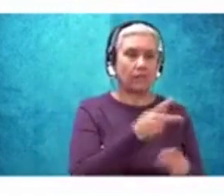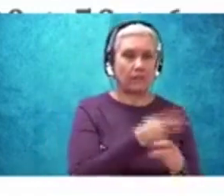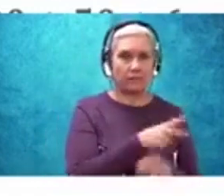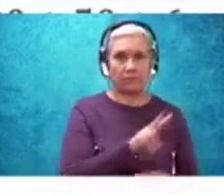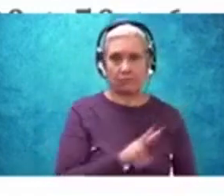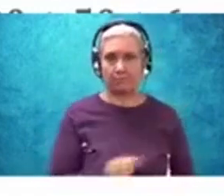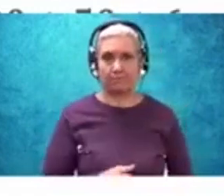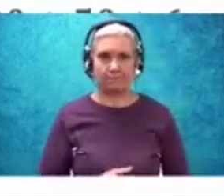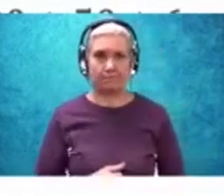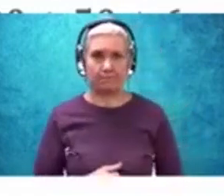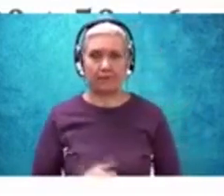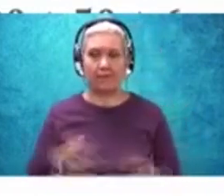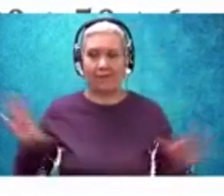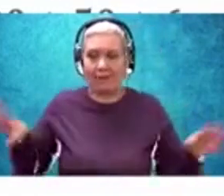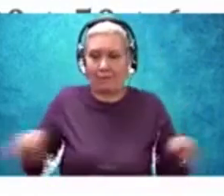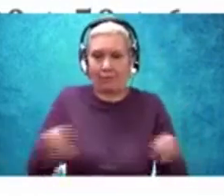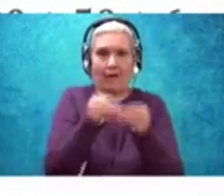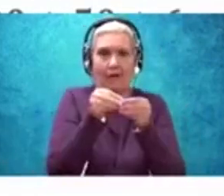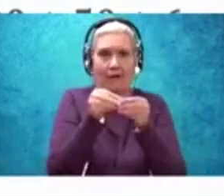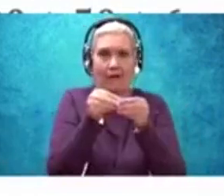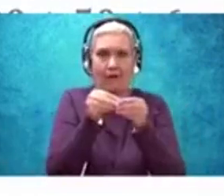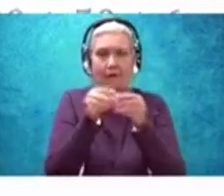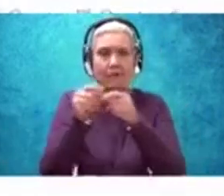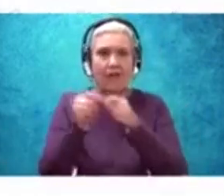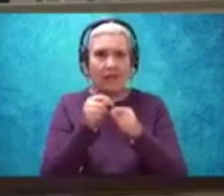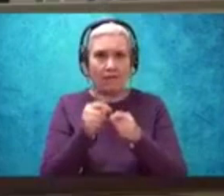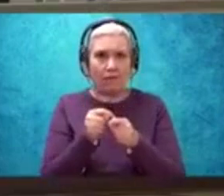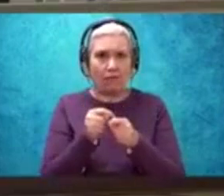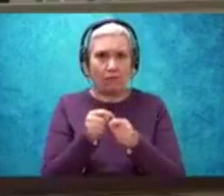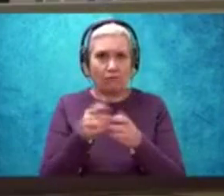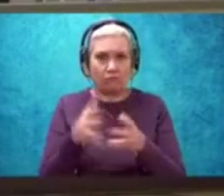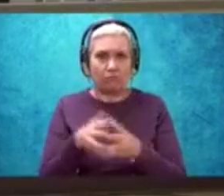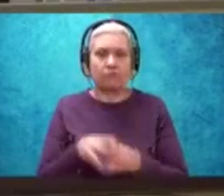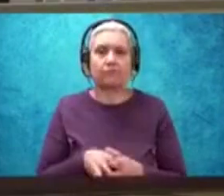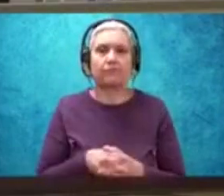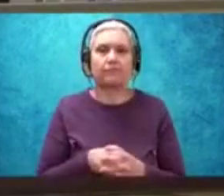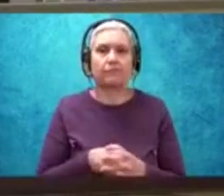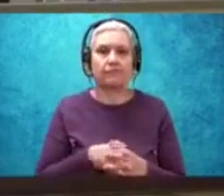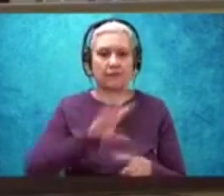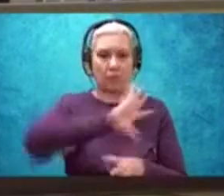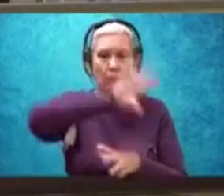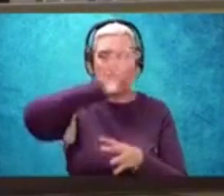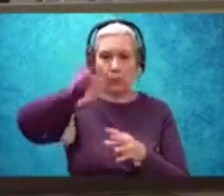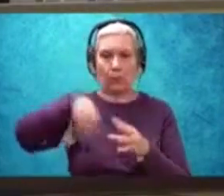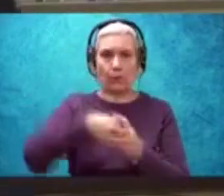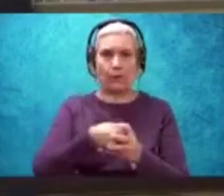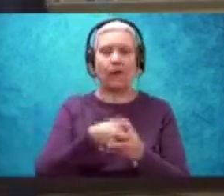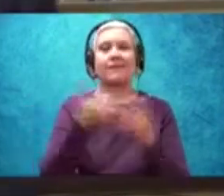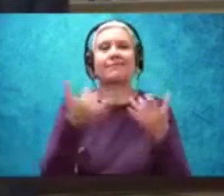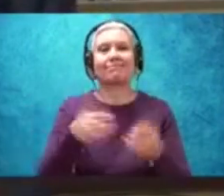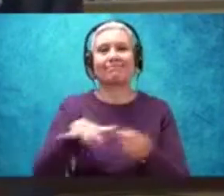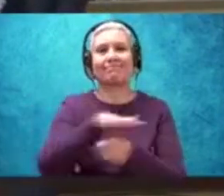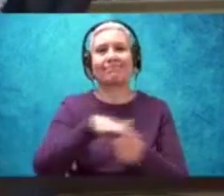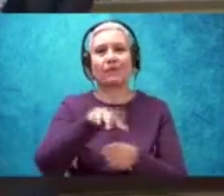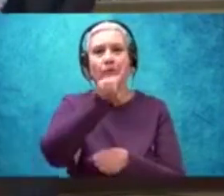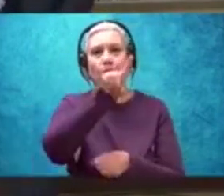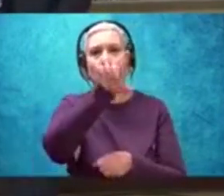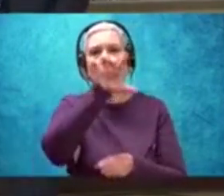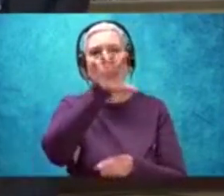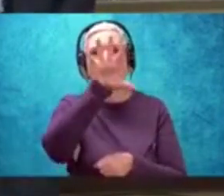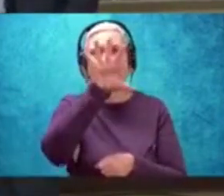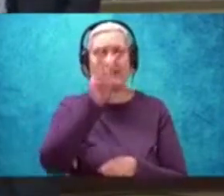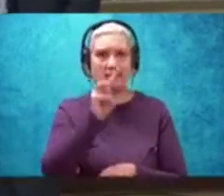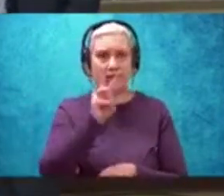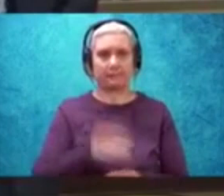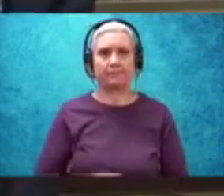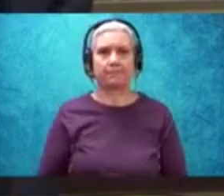that together, I end up with this area that is 156. Okay, so that's just the